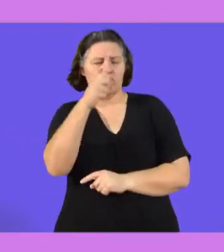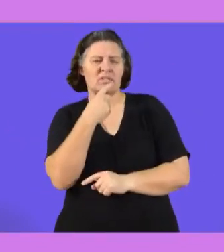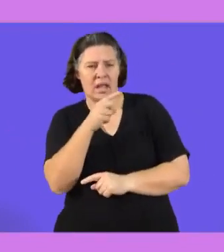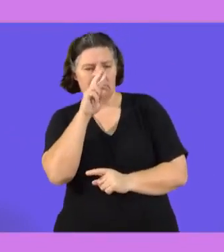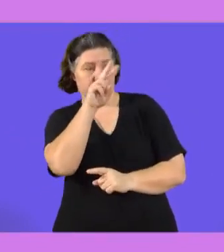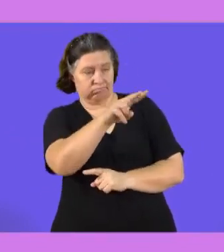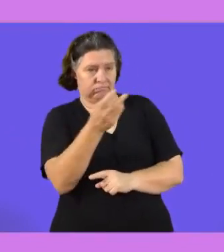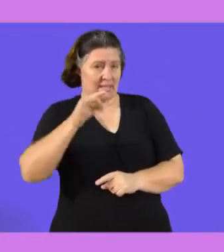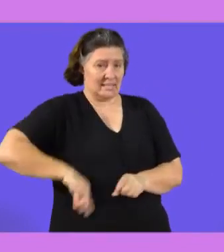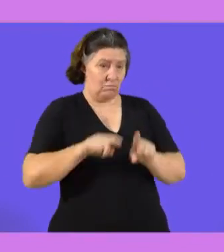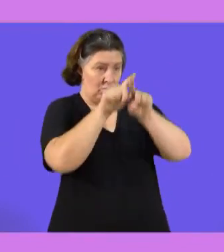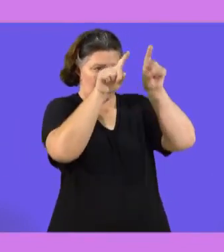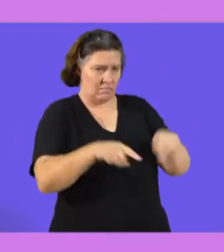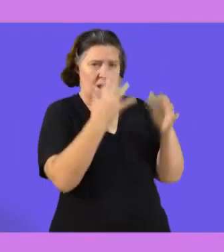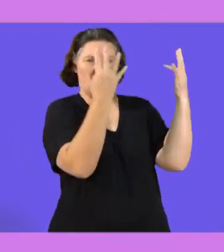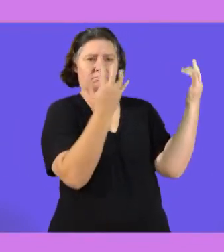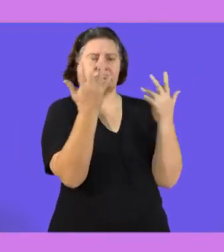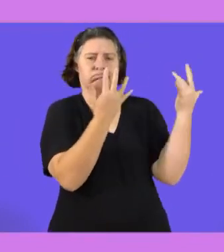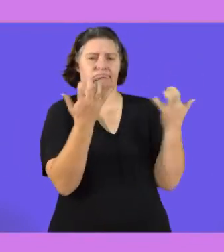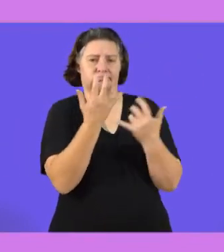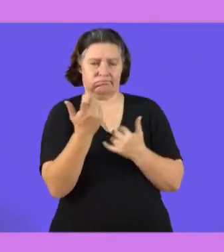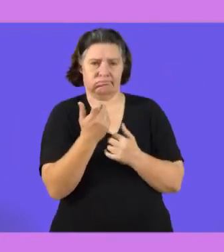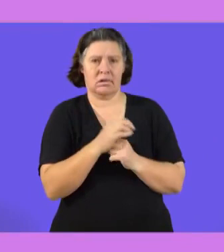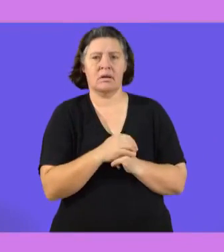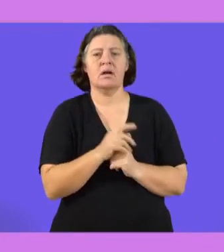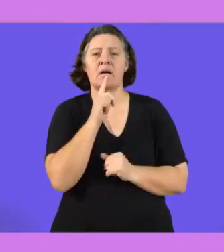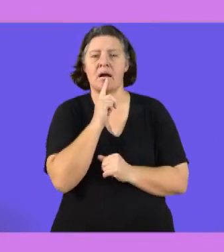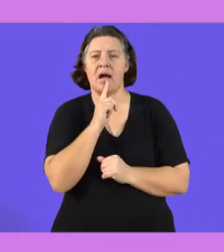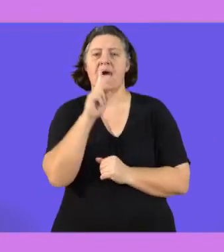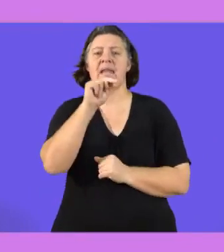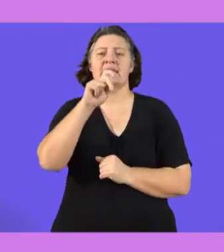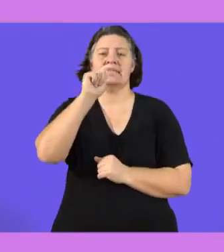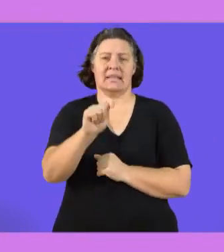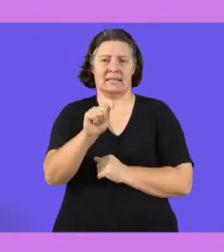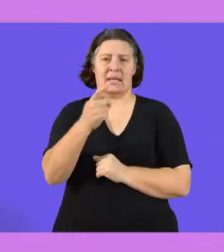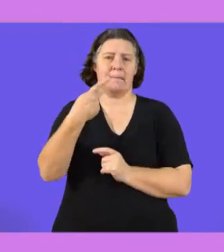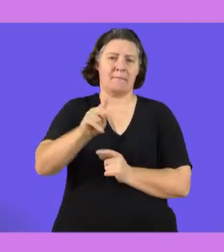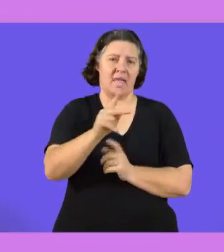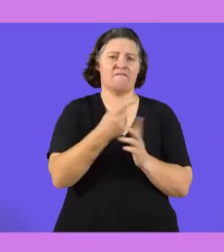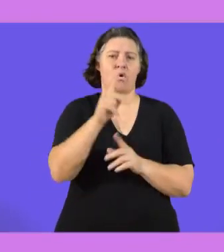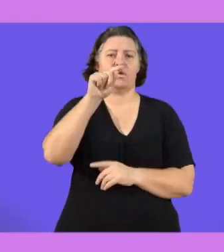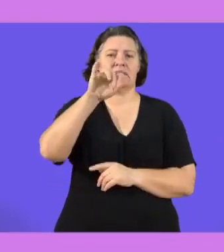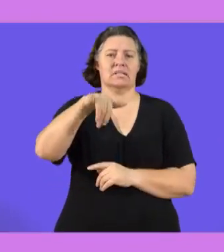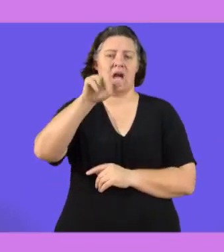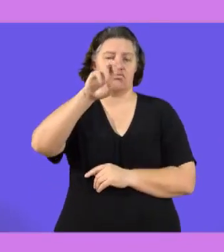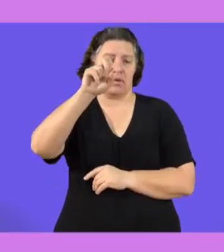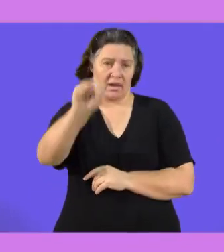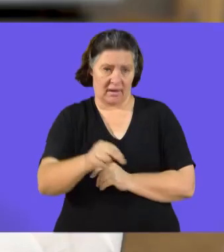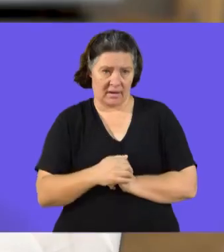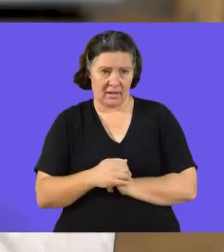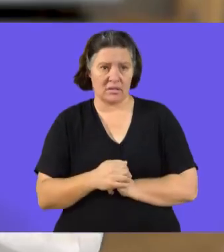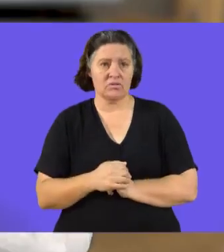pay slip and calculate Tyrant's net pay. Remember, how do we calculate net pay? We take our